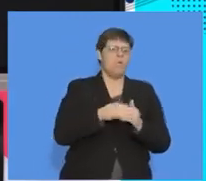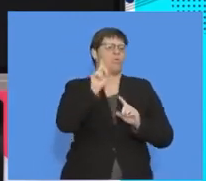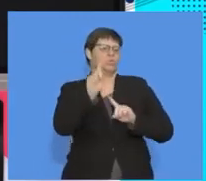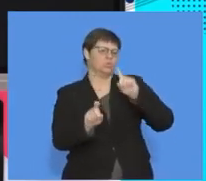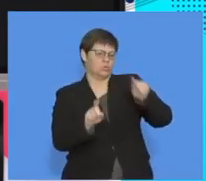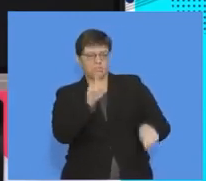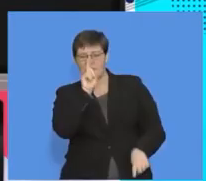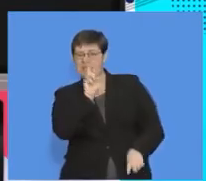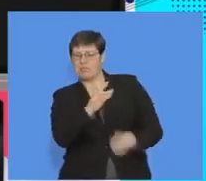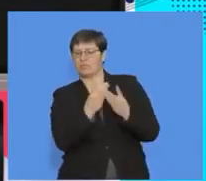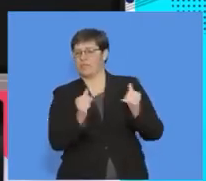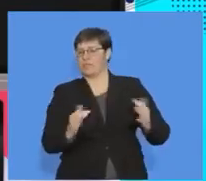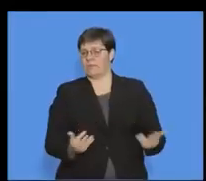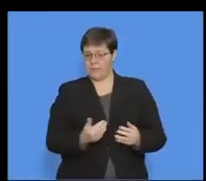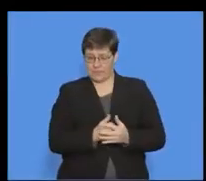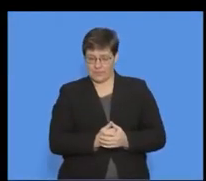that we need to solve.